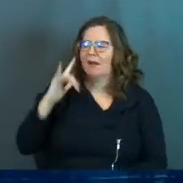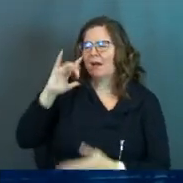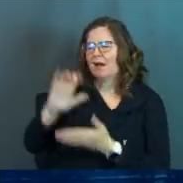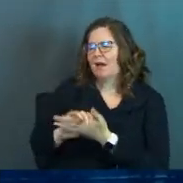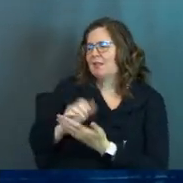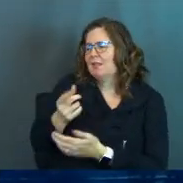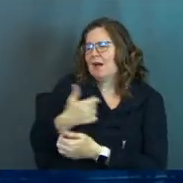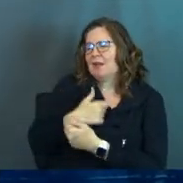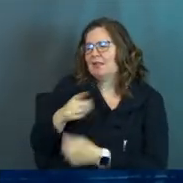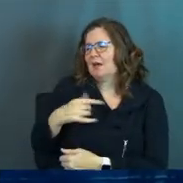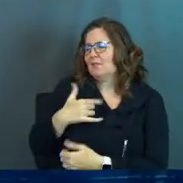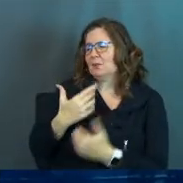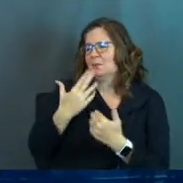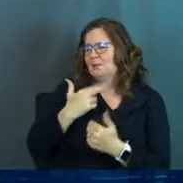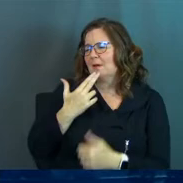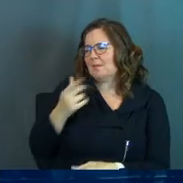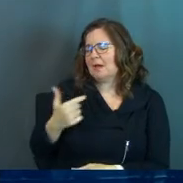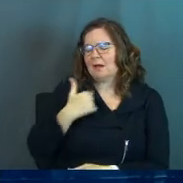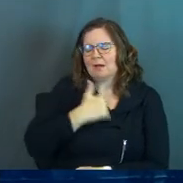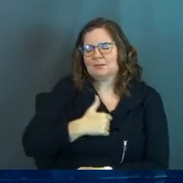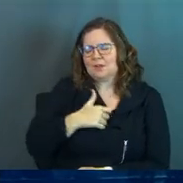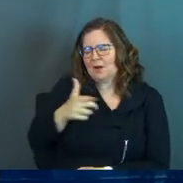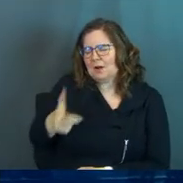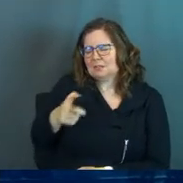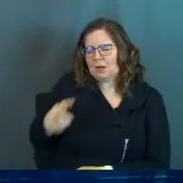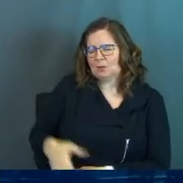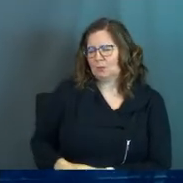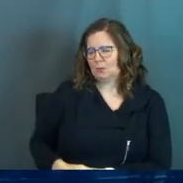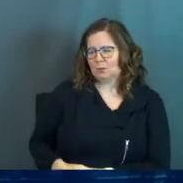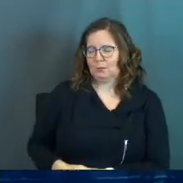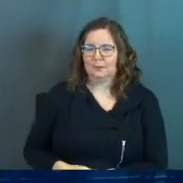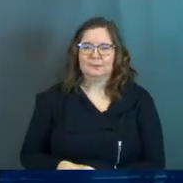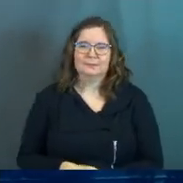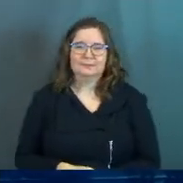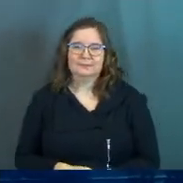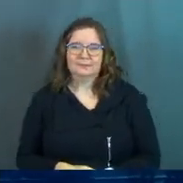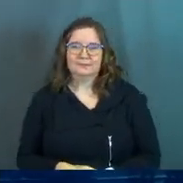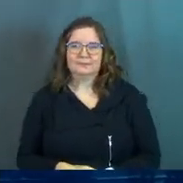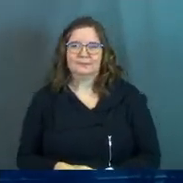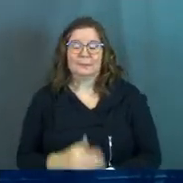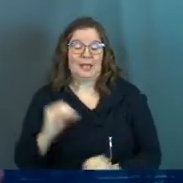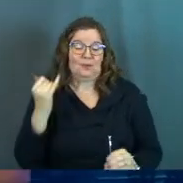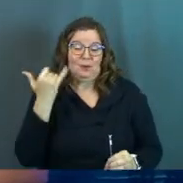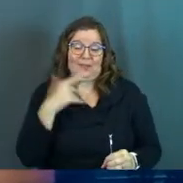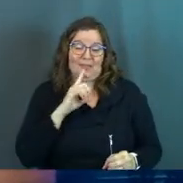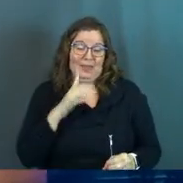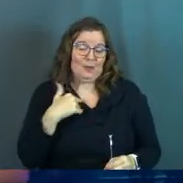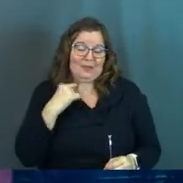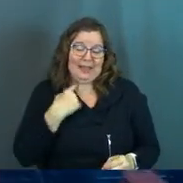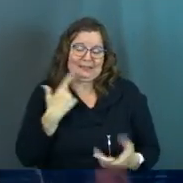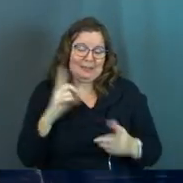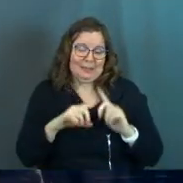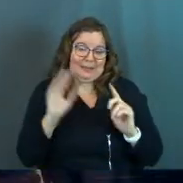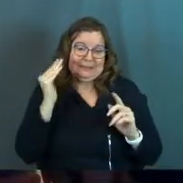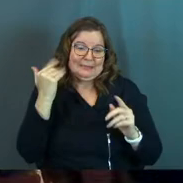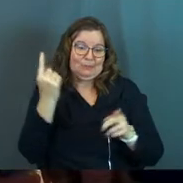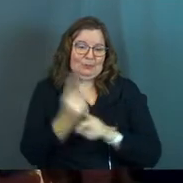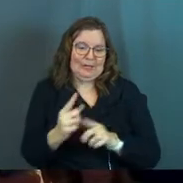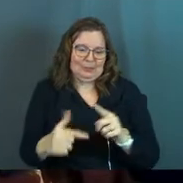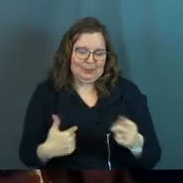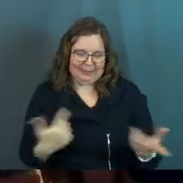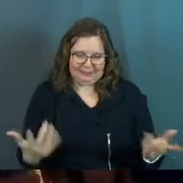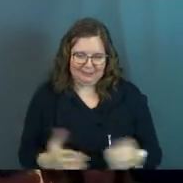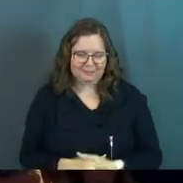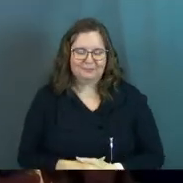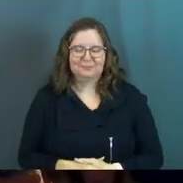baby. And I'm so sorry I shot you." I have no idea if that was their accent, but it just seems right to